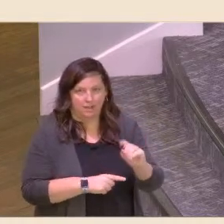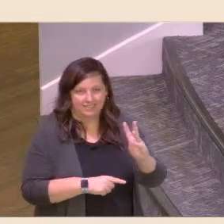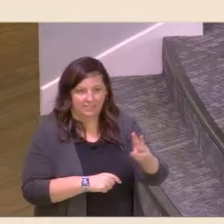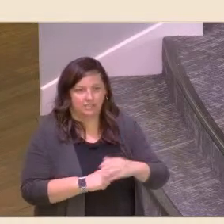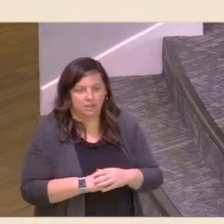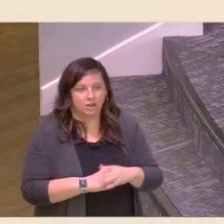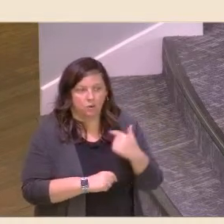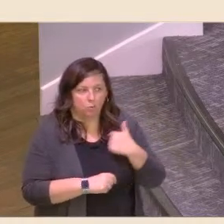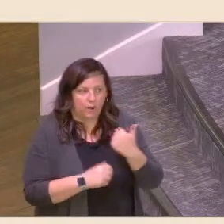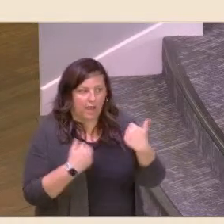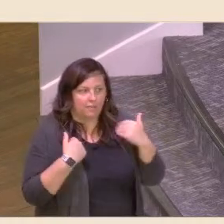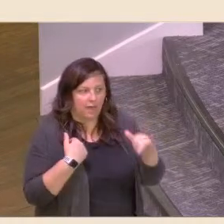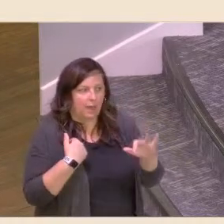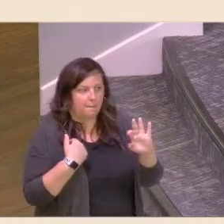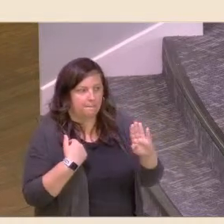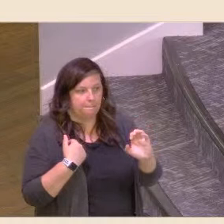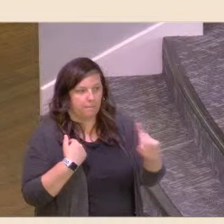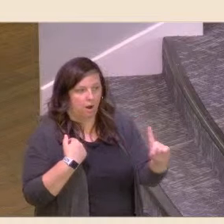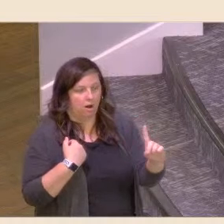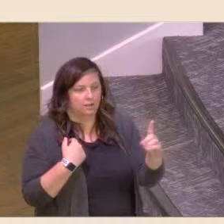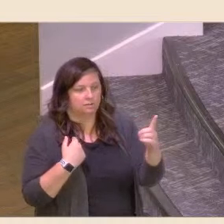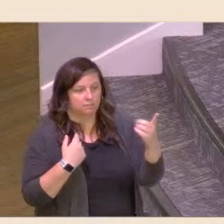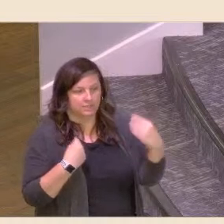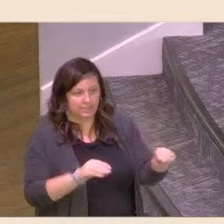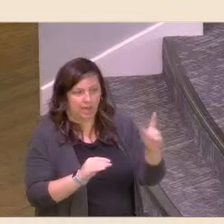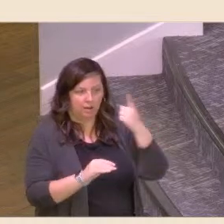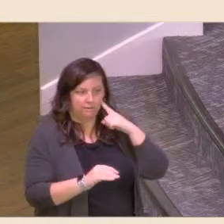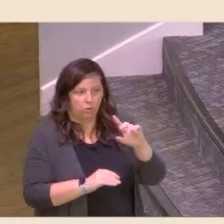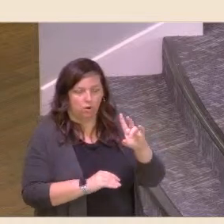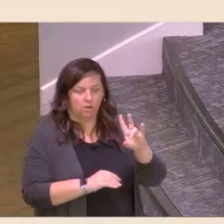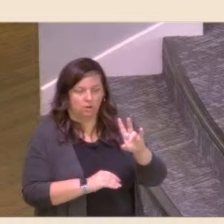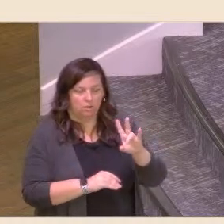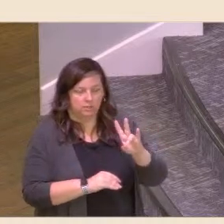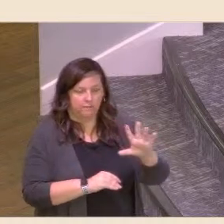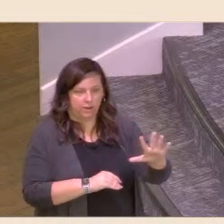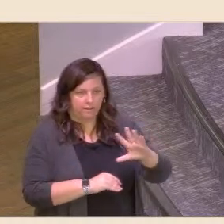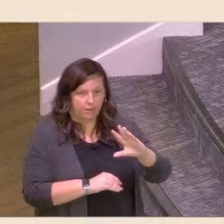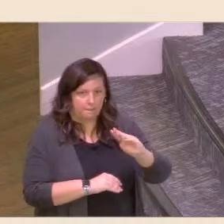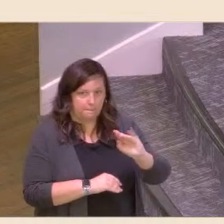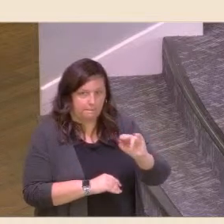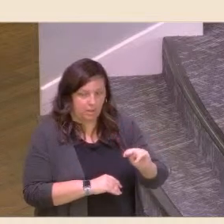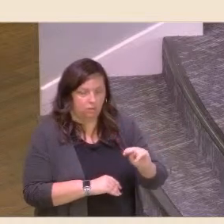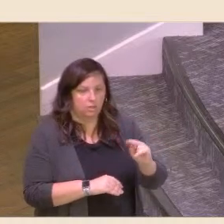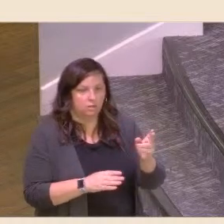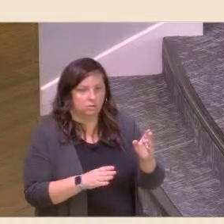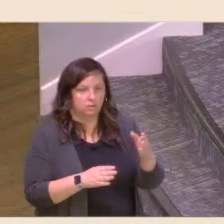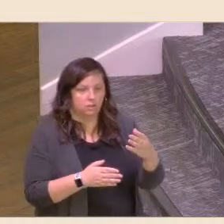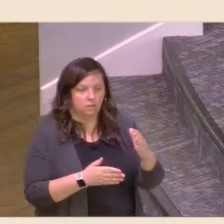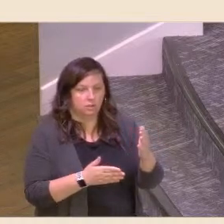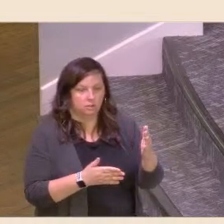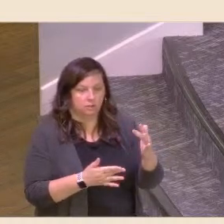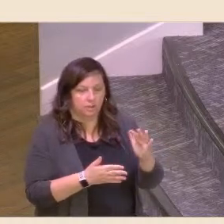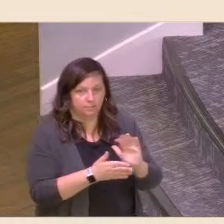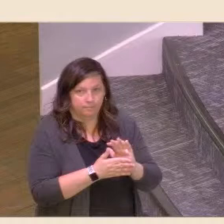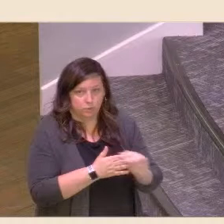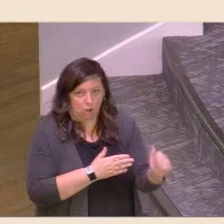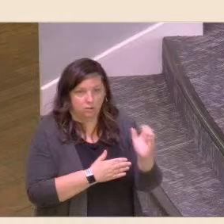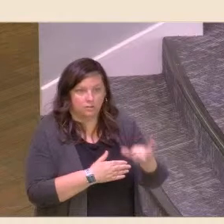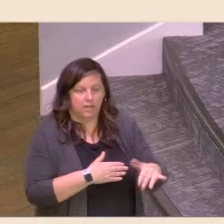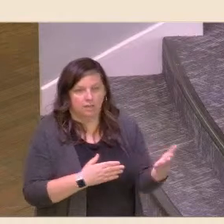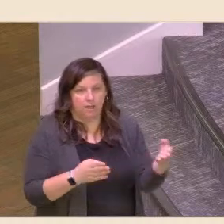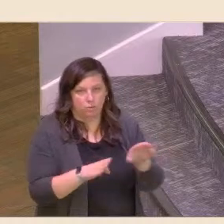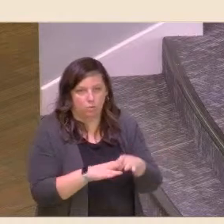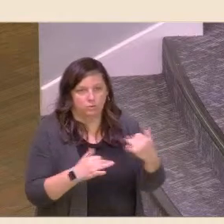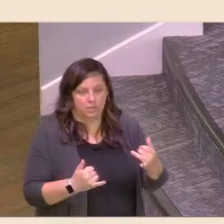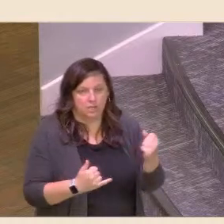for $75 million. It closed today. So that's been just deposited into our Synovus account, and we were ready to kind of get